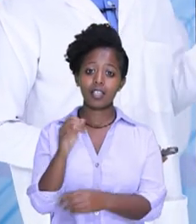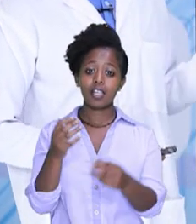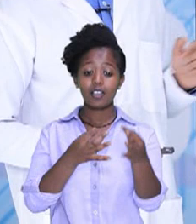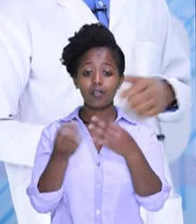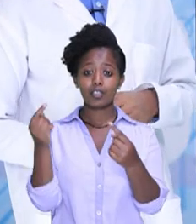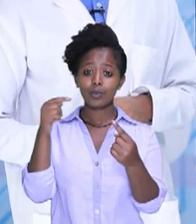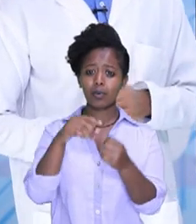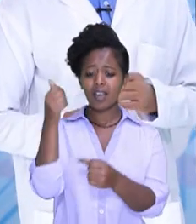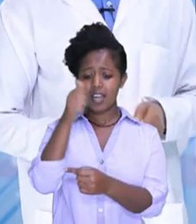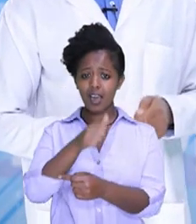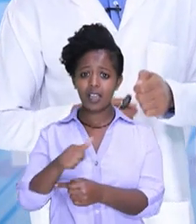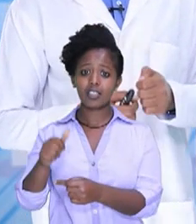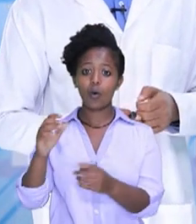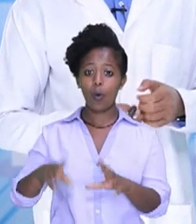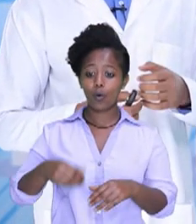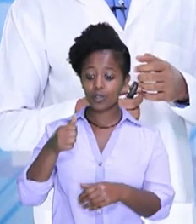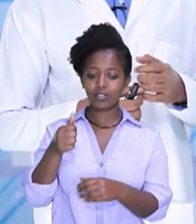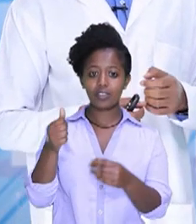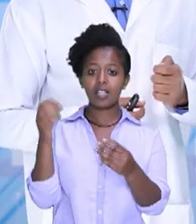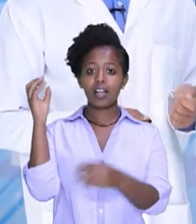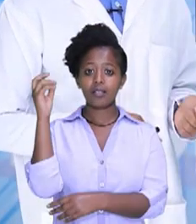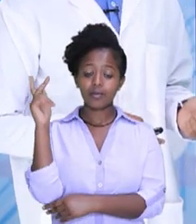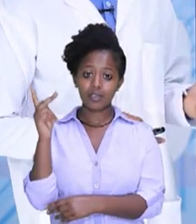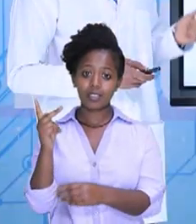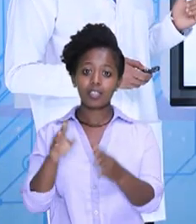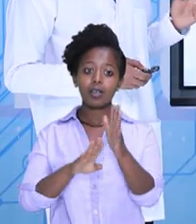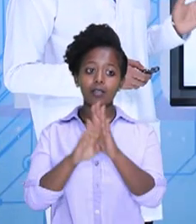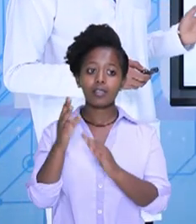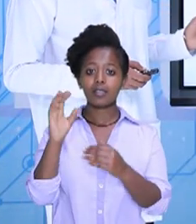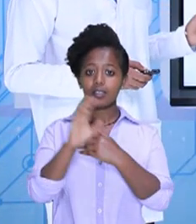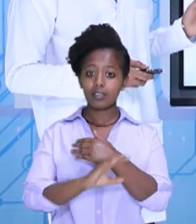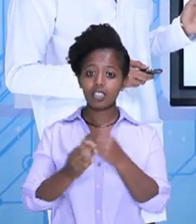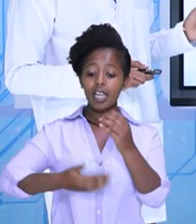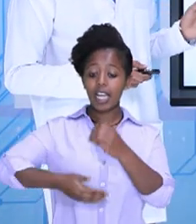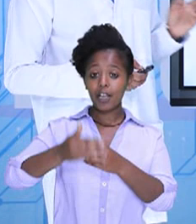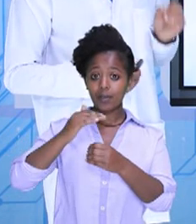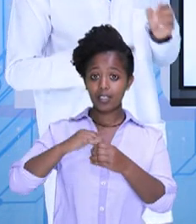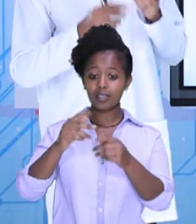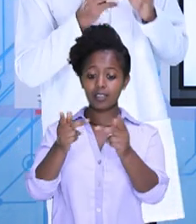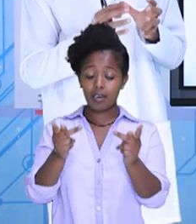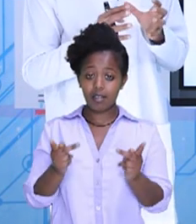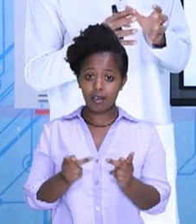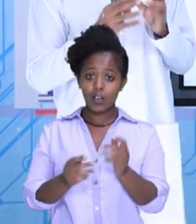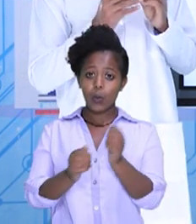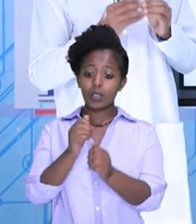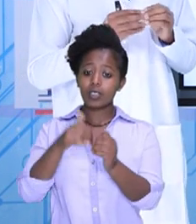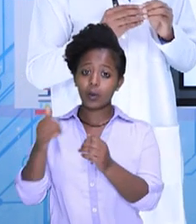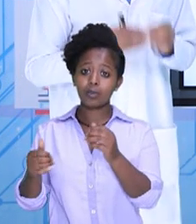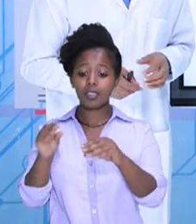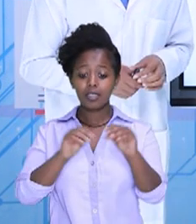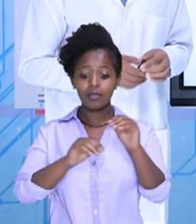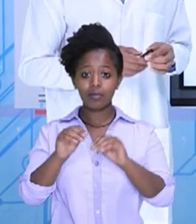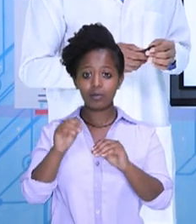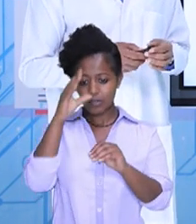refers to any original plant grown in and country covering area without the interference of